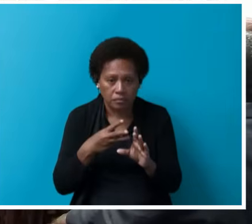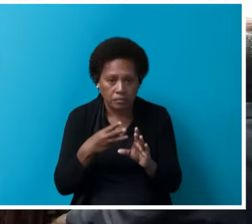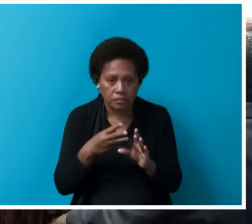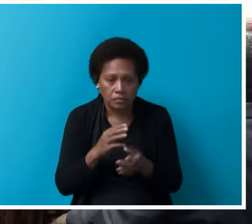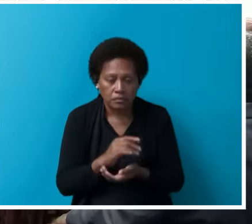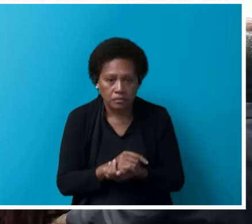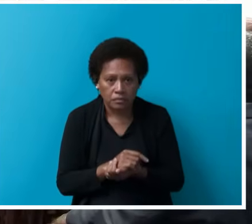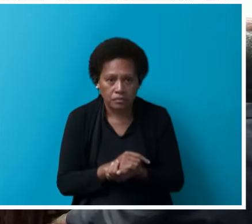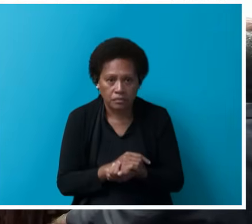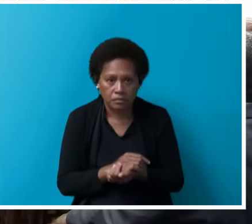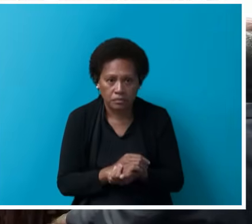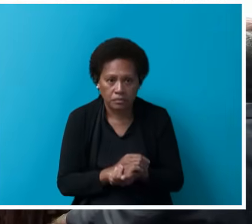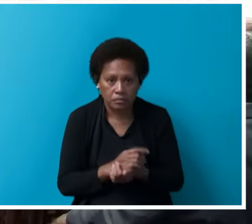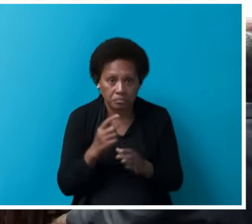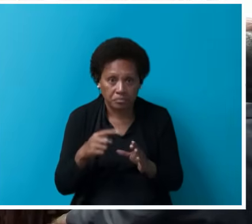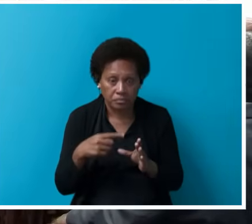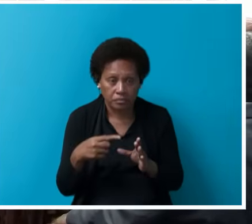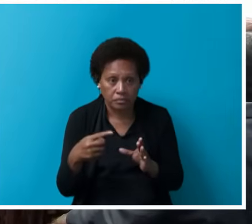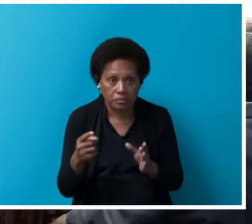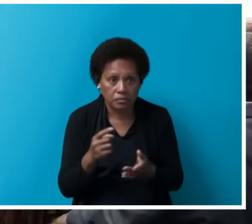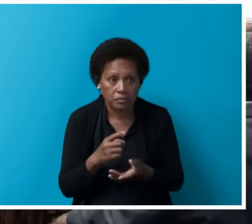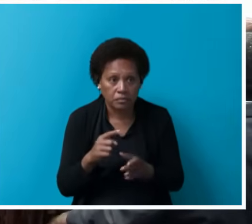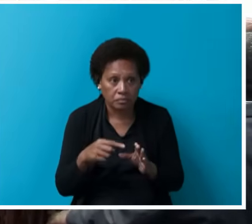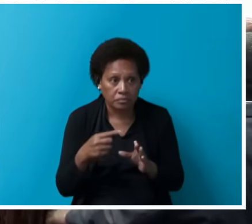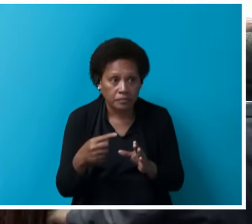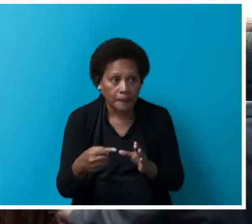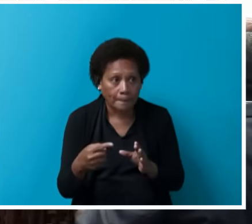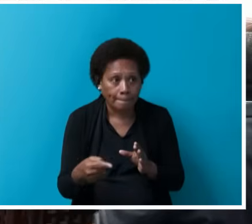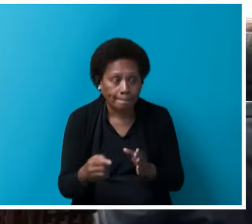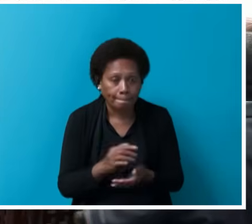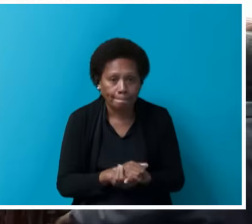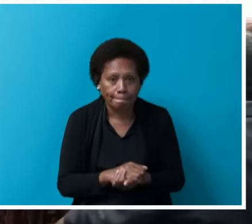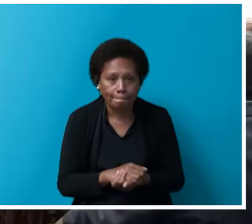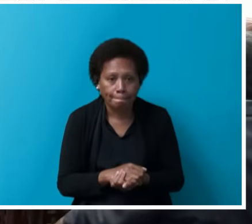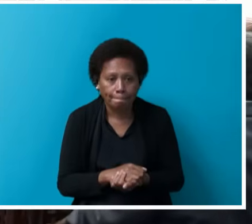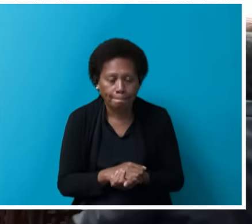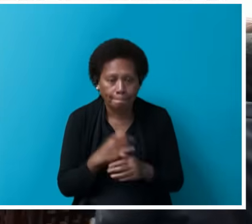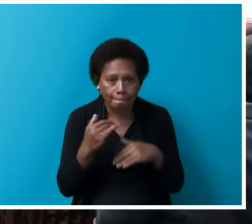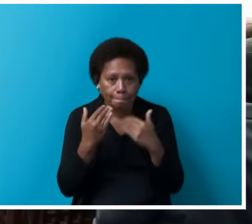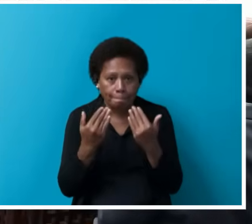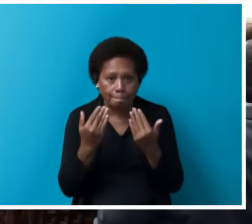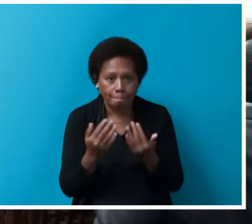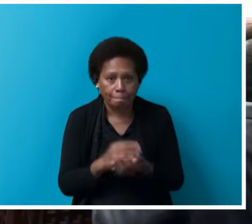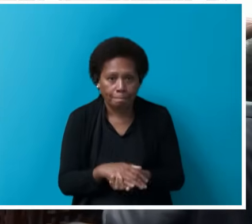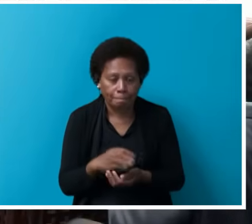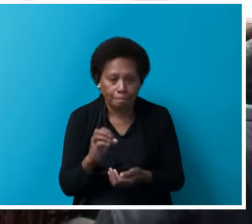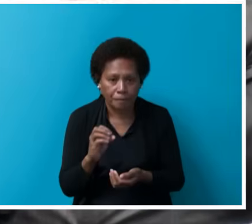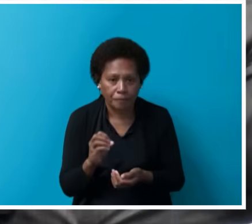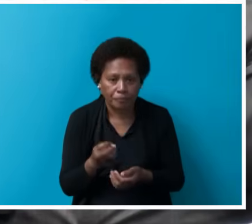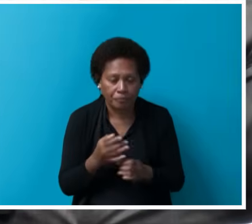you. thank you, Mr. Speaker. As I have been saying, and thank you for making that